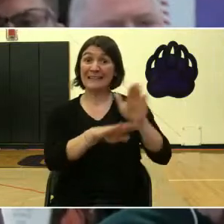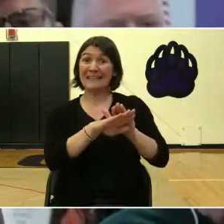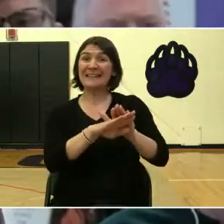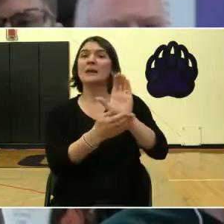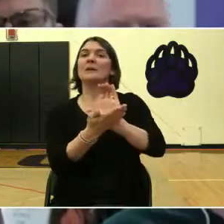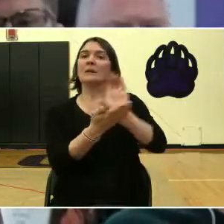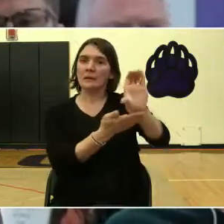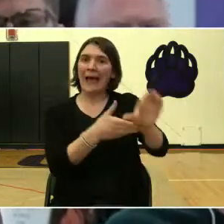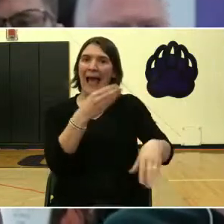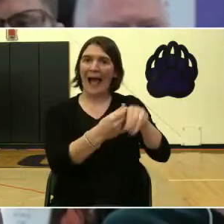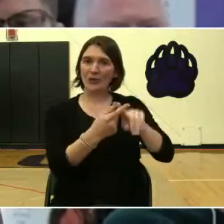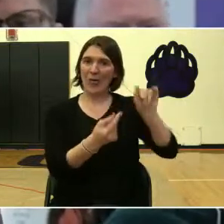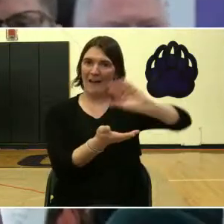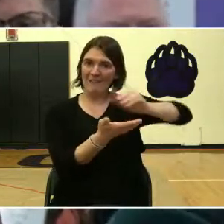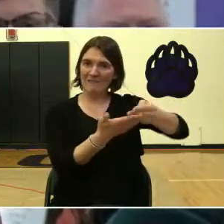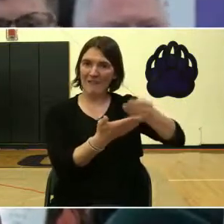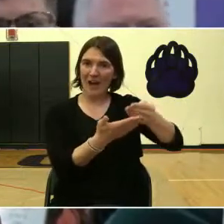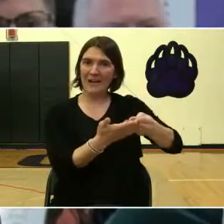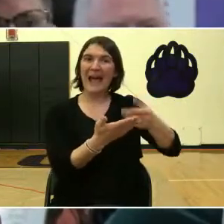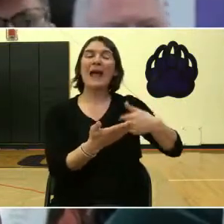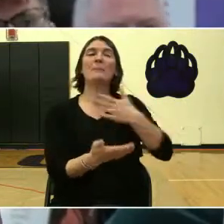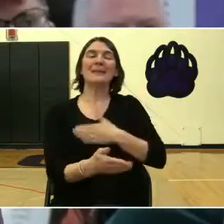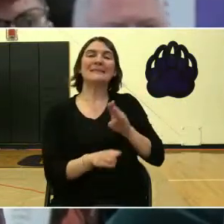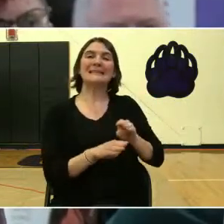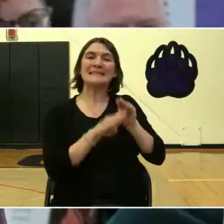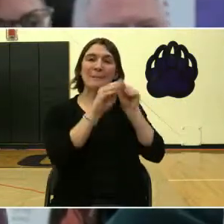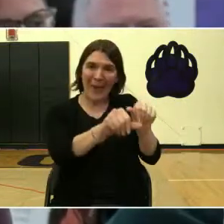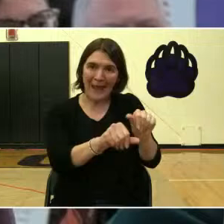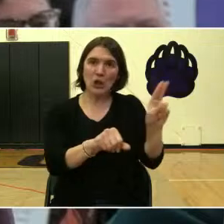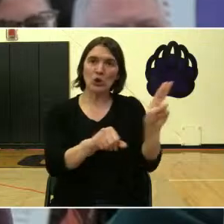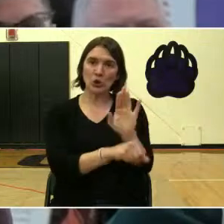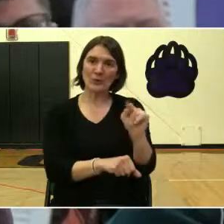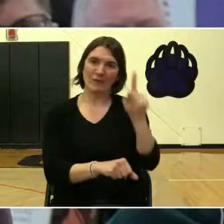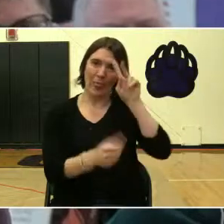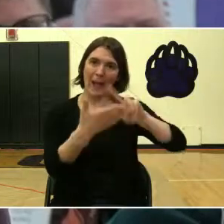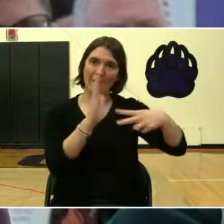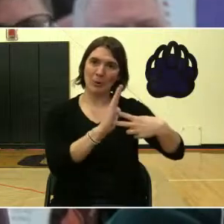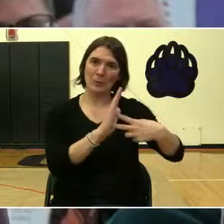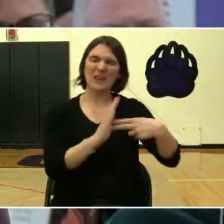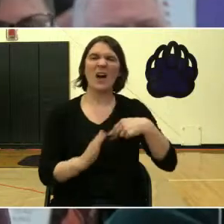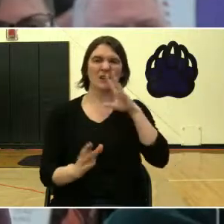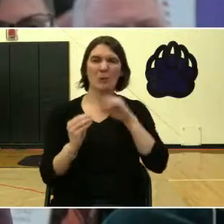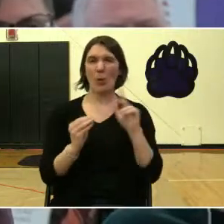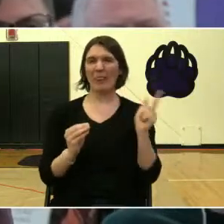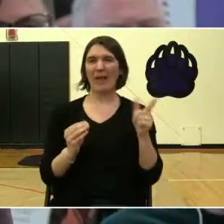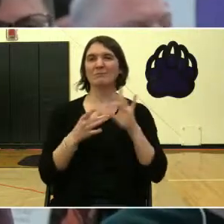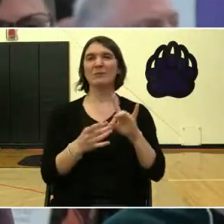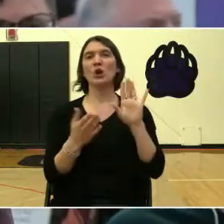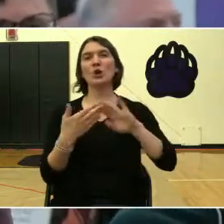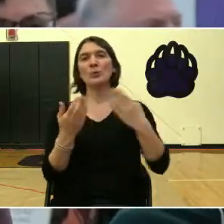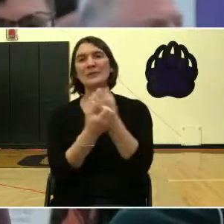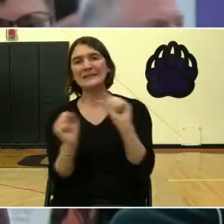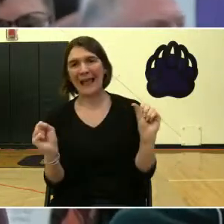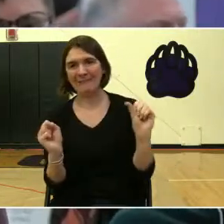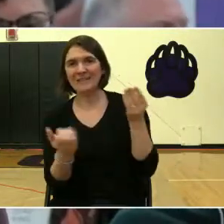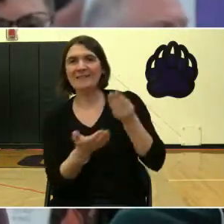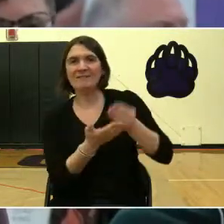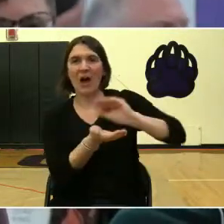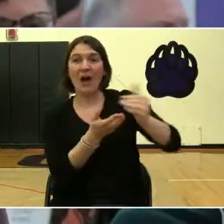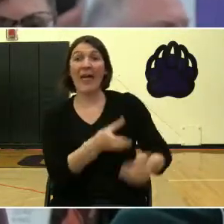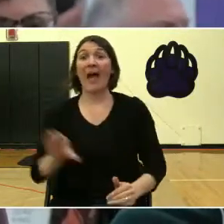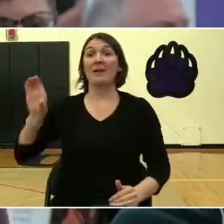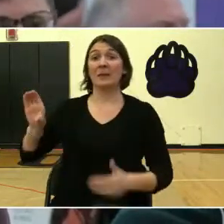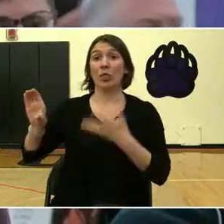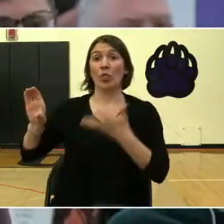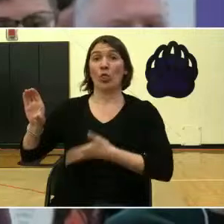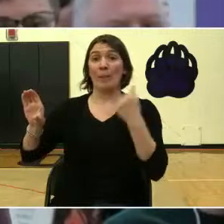directed to that and for that money to be sent spent and I will um speak to that later in terms of community safety fund which was sat on